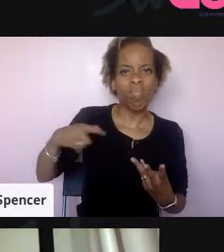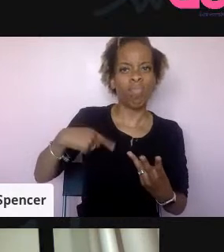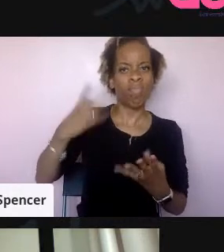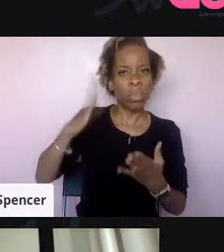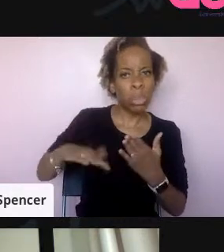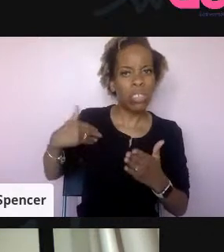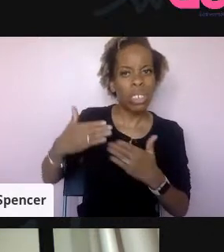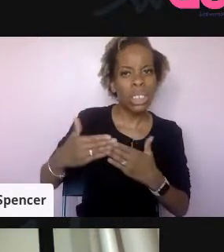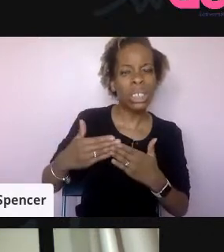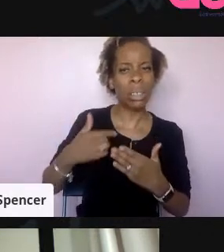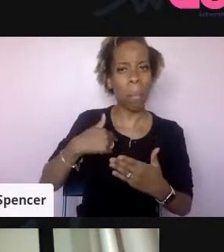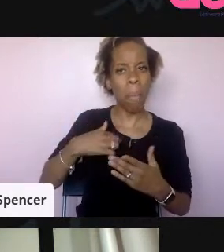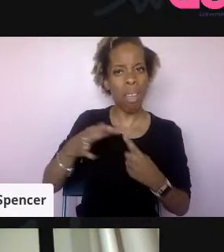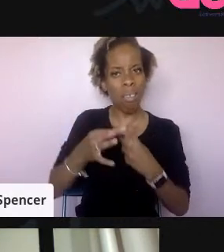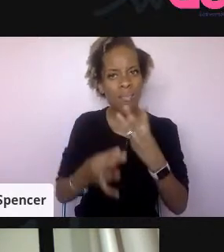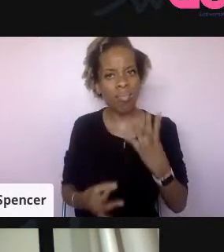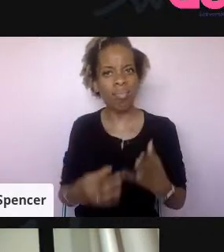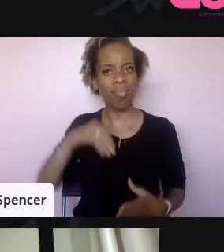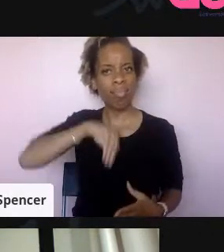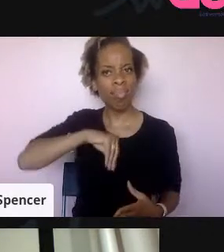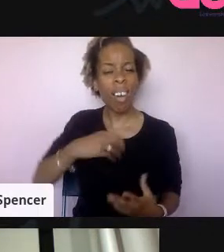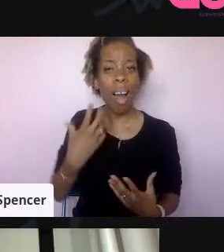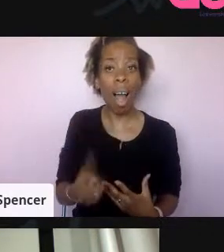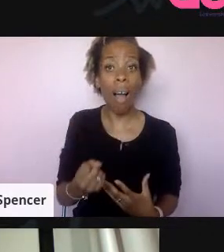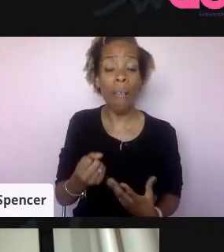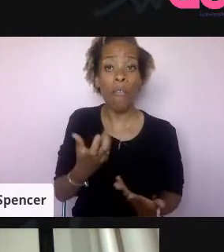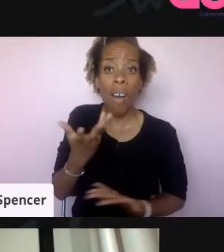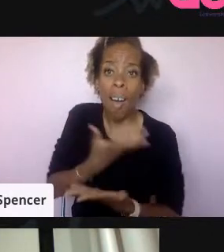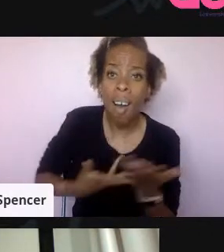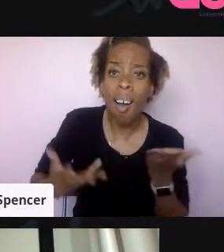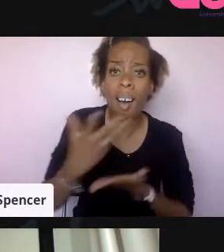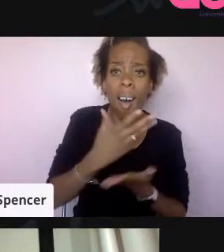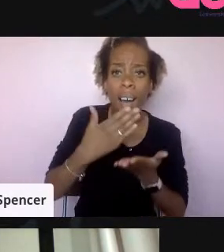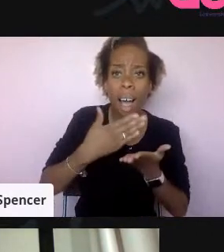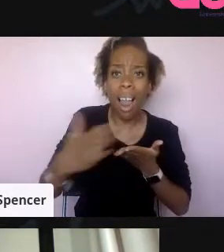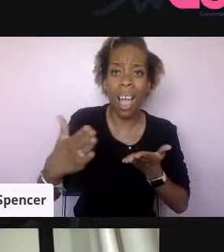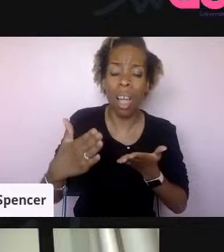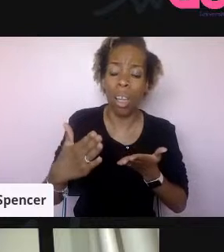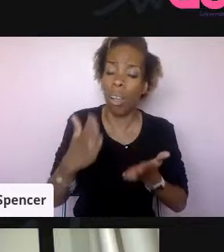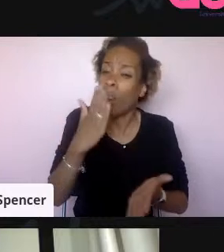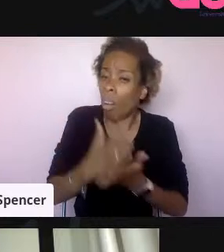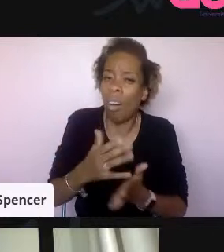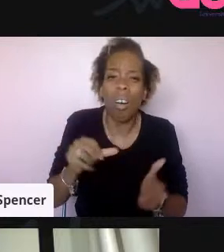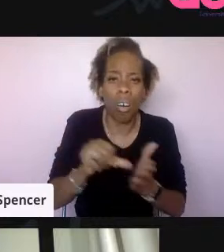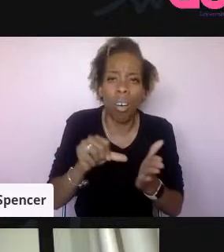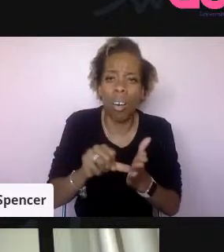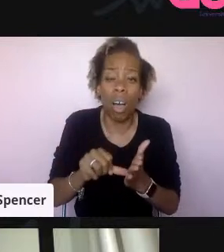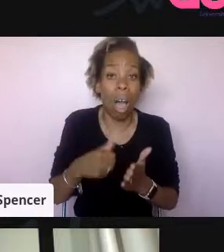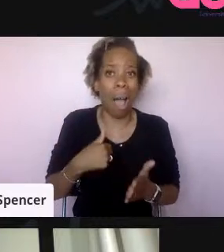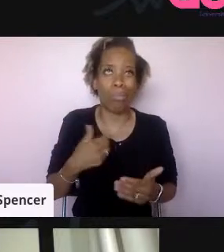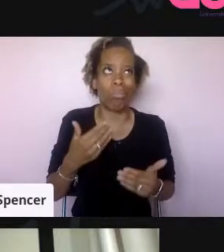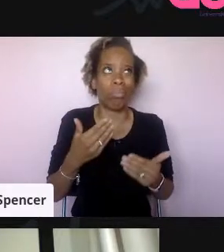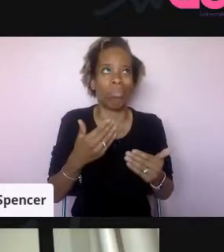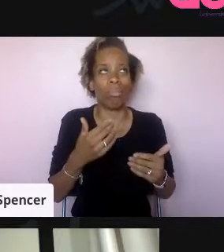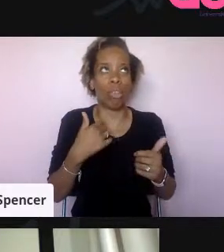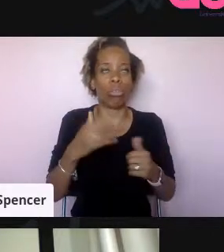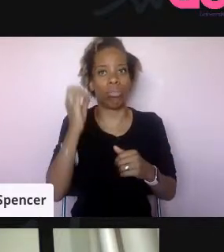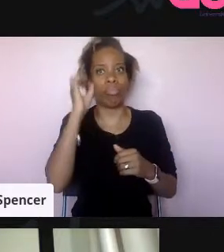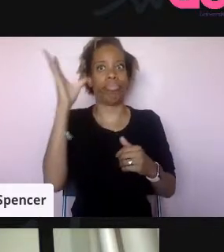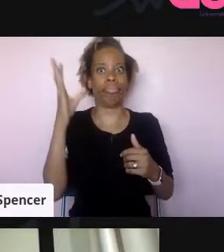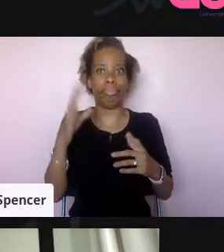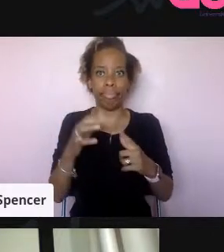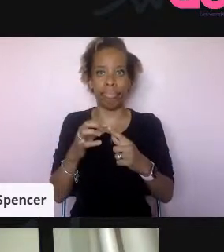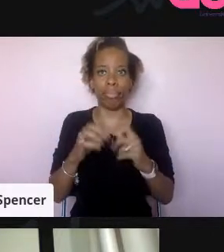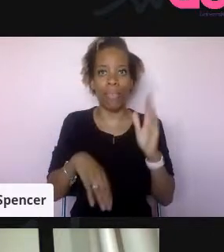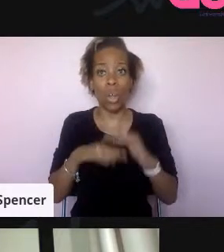afraid to do that. And if we can kind of create those sorts of environments, and it's a terribly difficult thing, and I'm not the best person to speak about it, but I think if we're working on